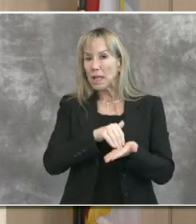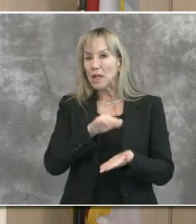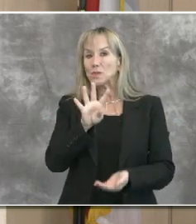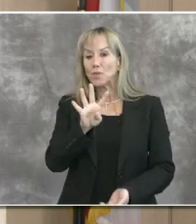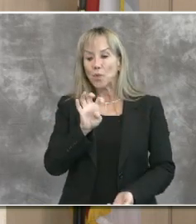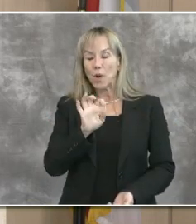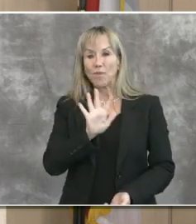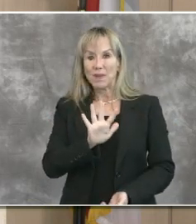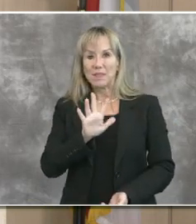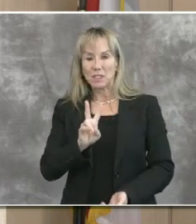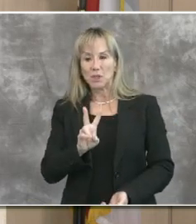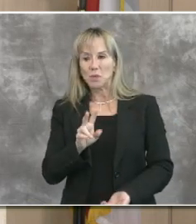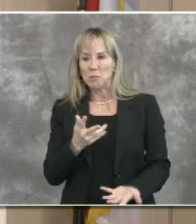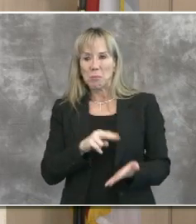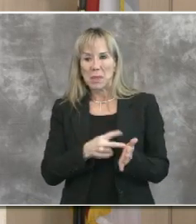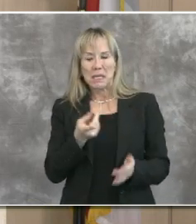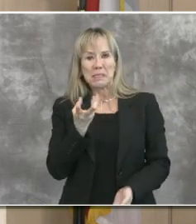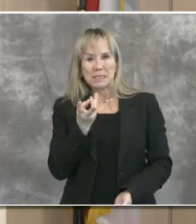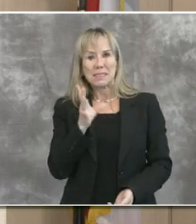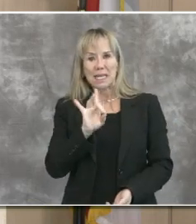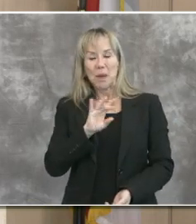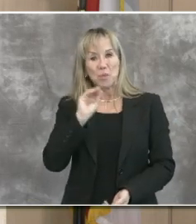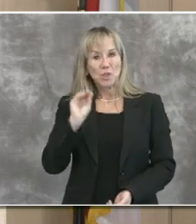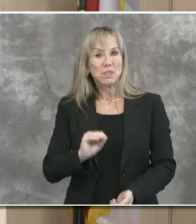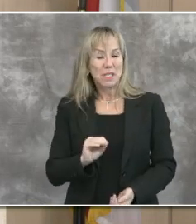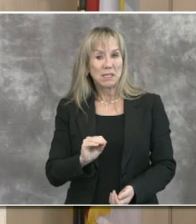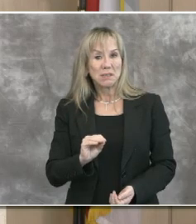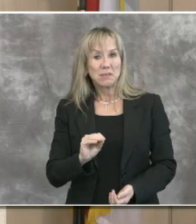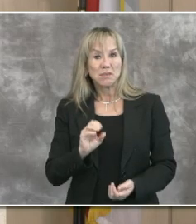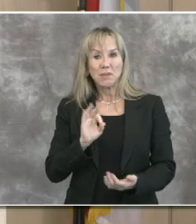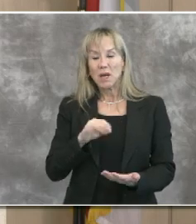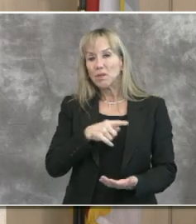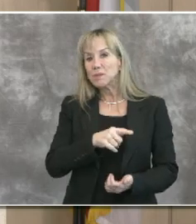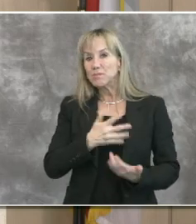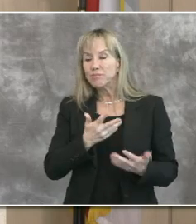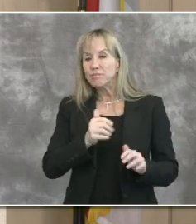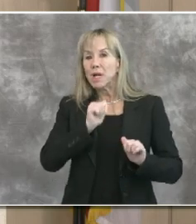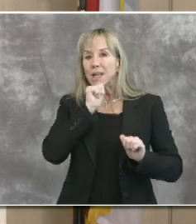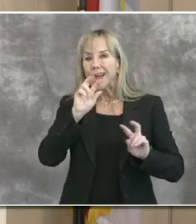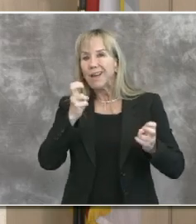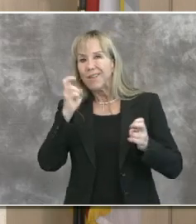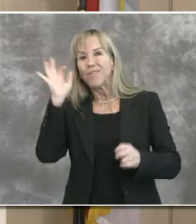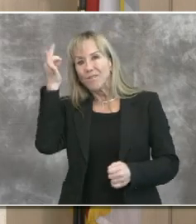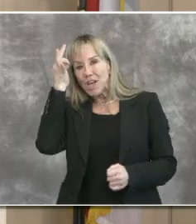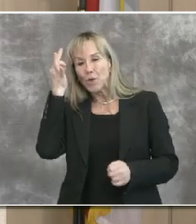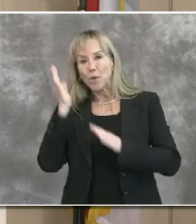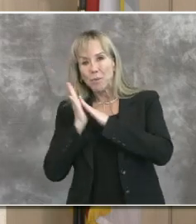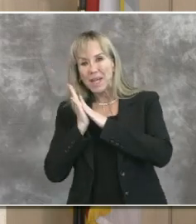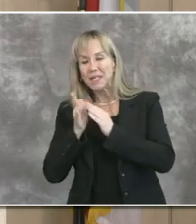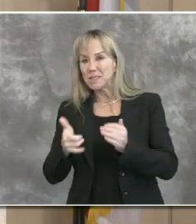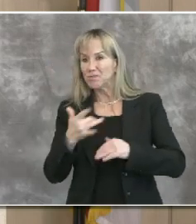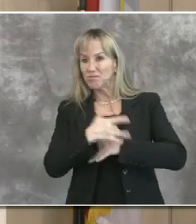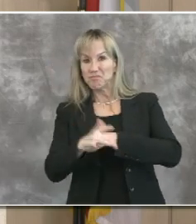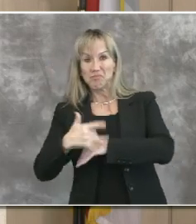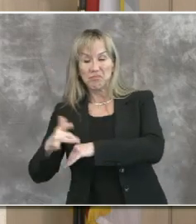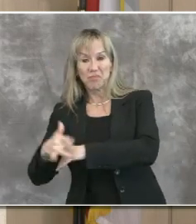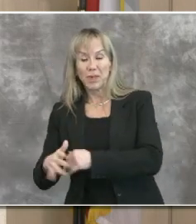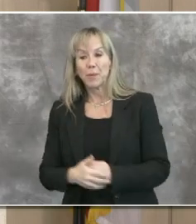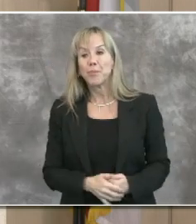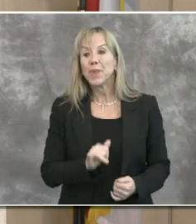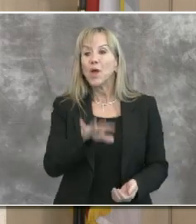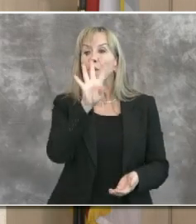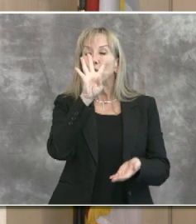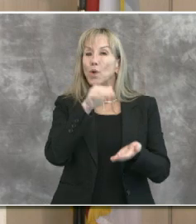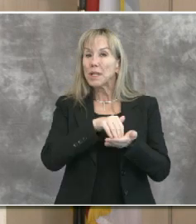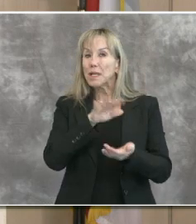4,452. So this is 68% of that non-federal bed capacity. Of the